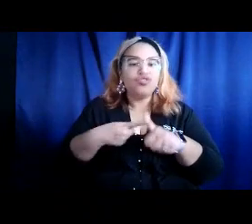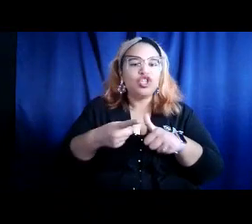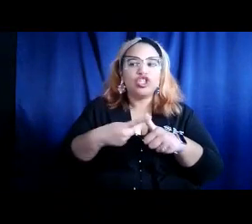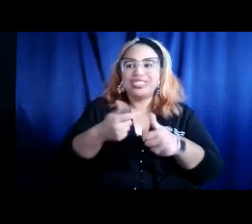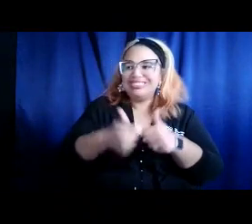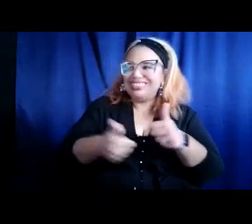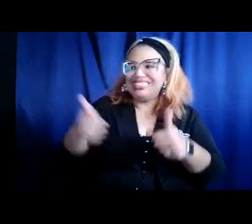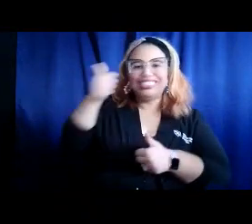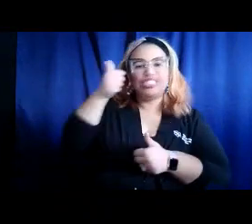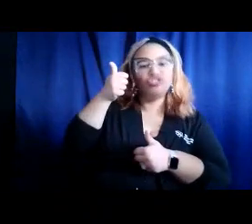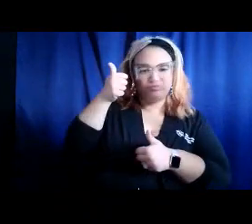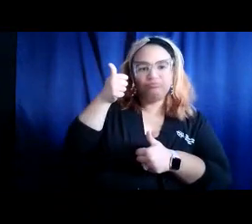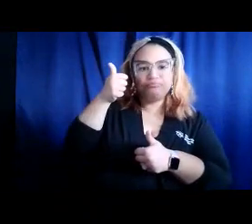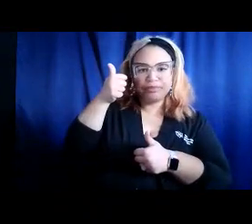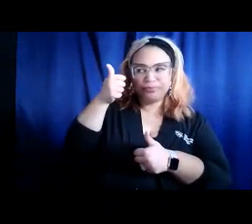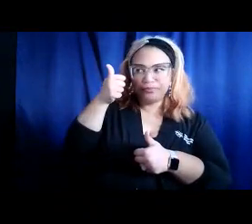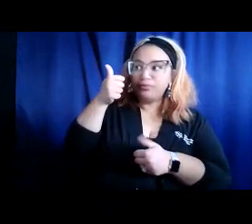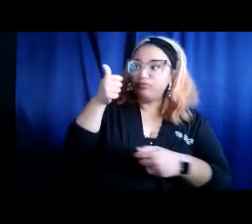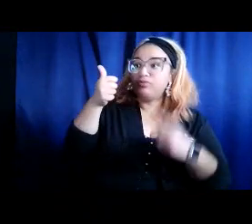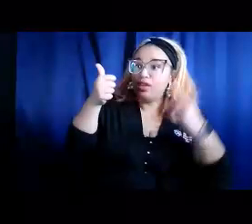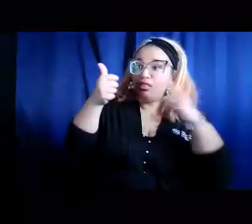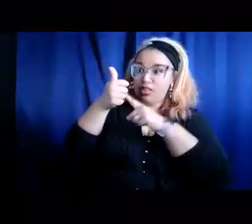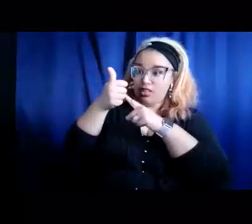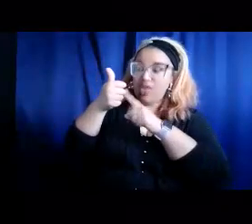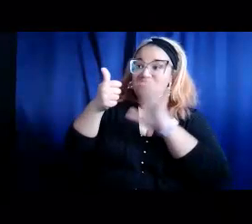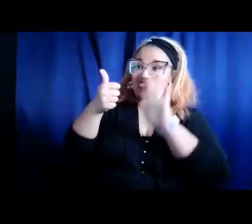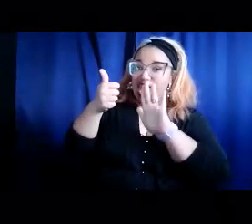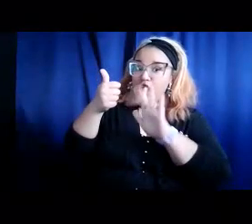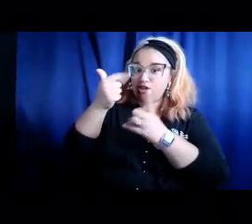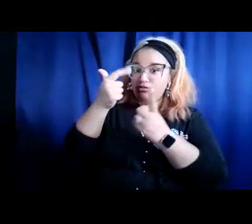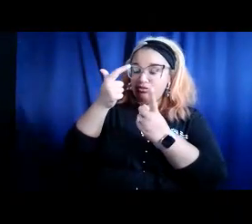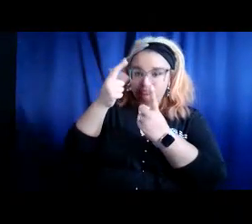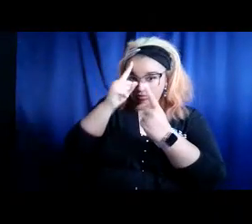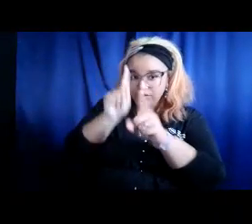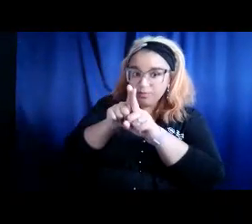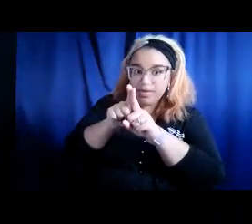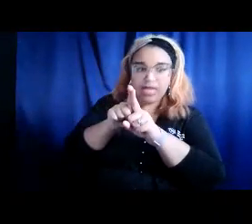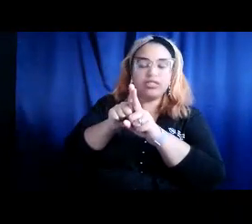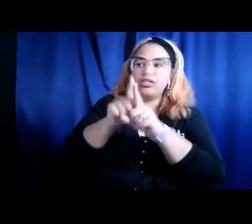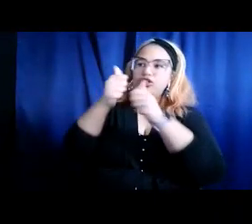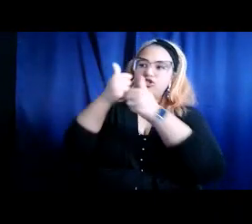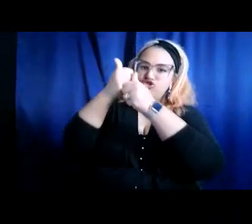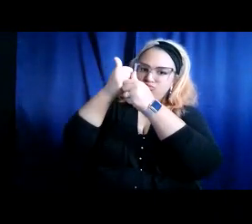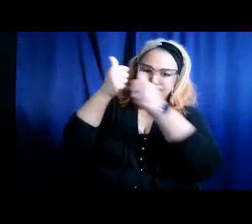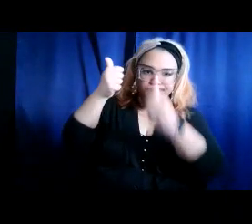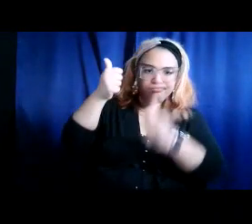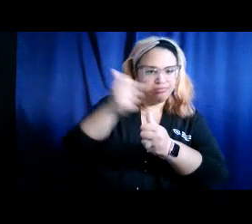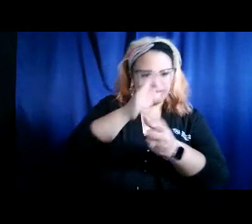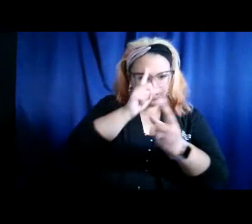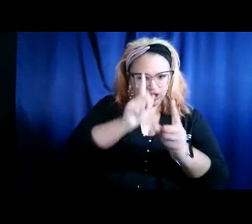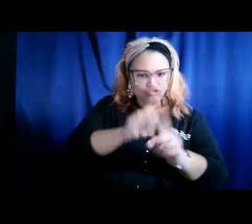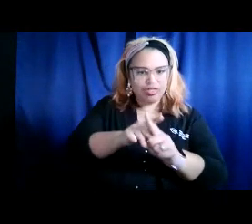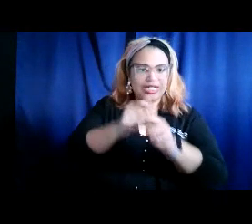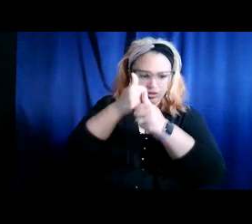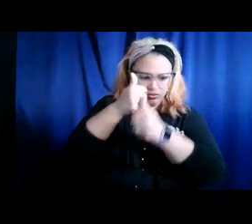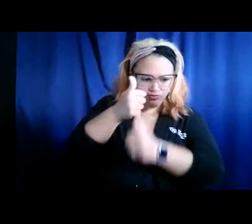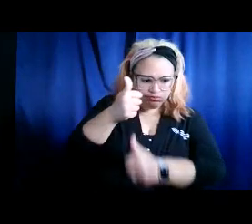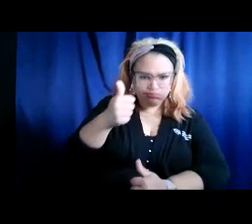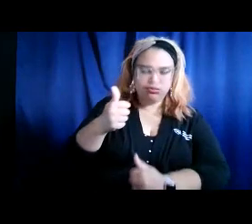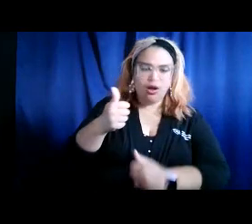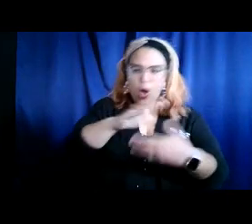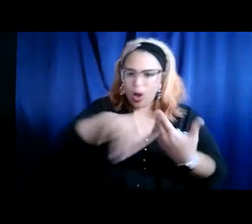across all levels of the organization, from the executives to frontline supervisors to staff. Leaders set the tone by